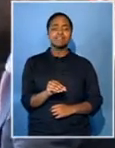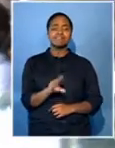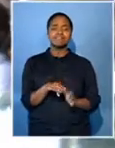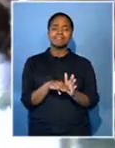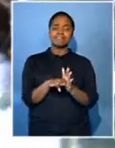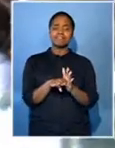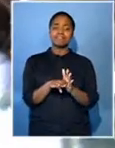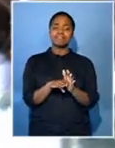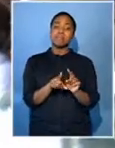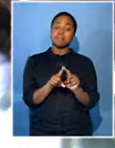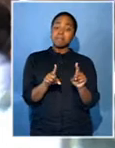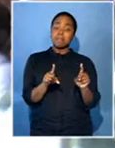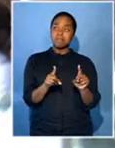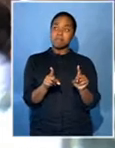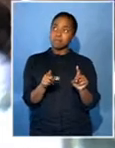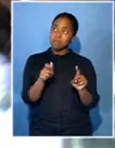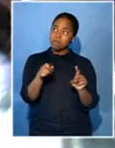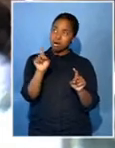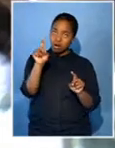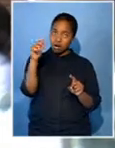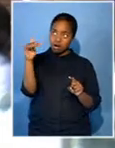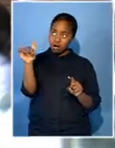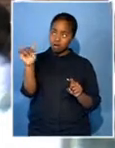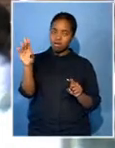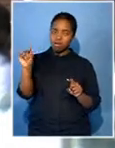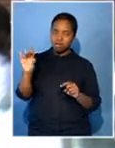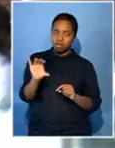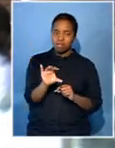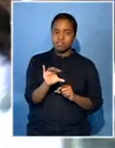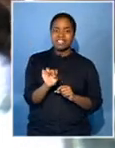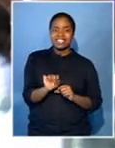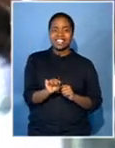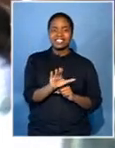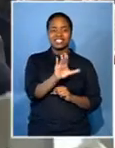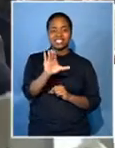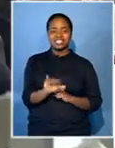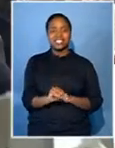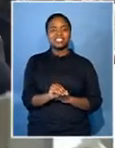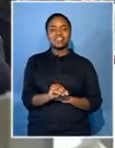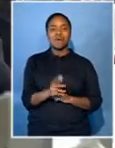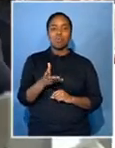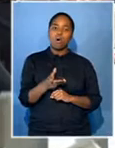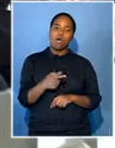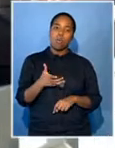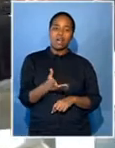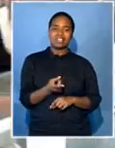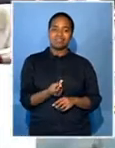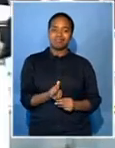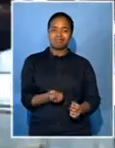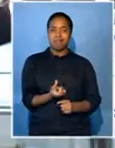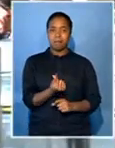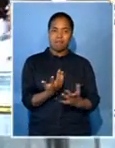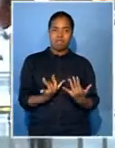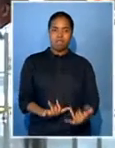unparalleled and warned against reckless investors who sought to only extract from the continent to make a quick buck at the expense of the